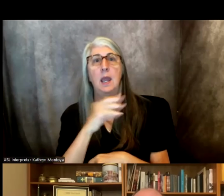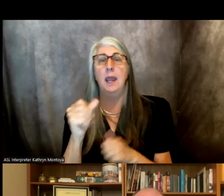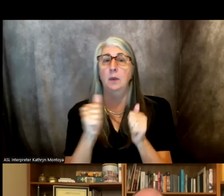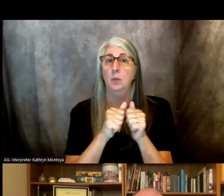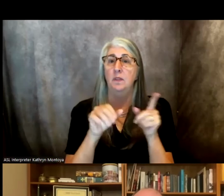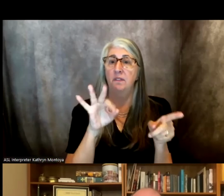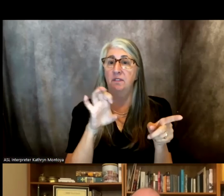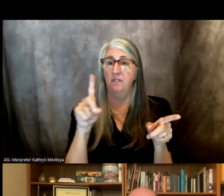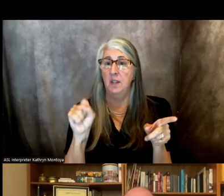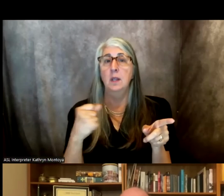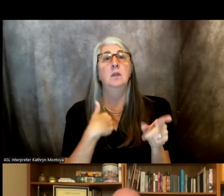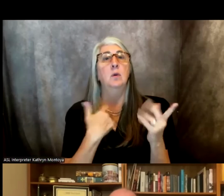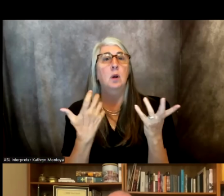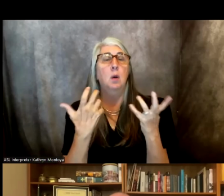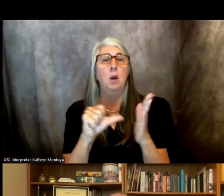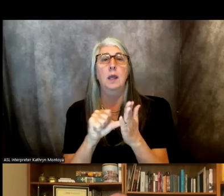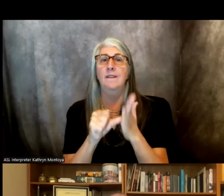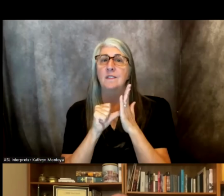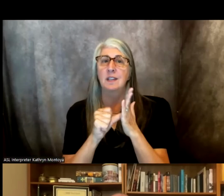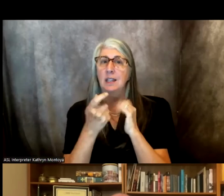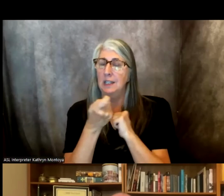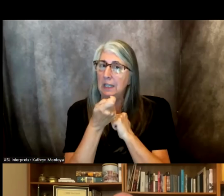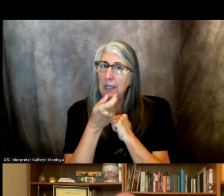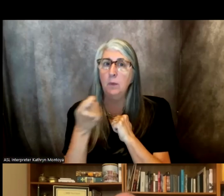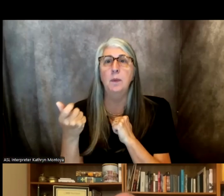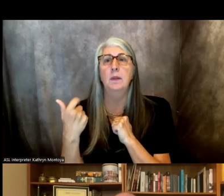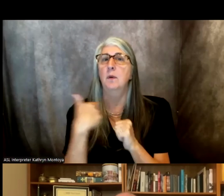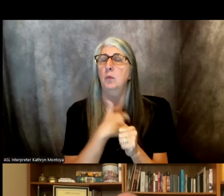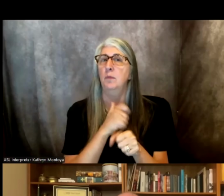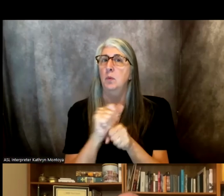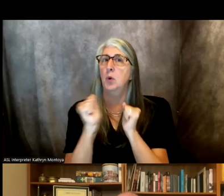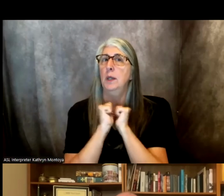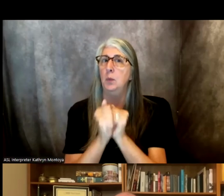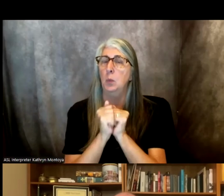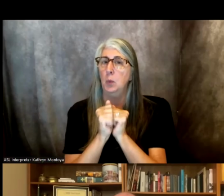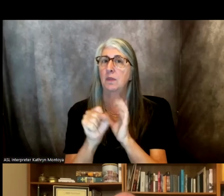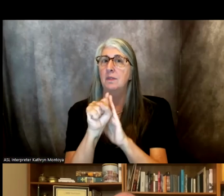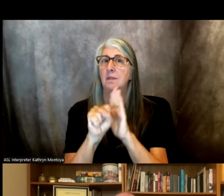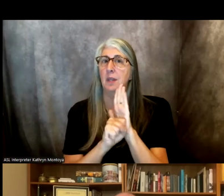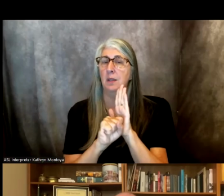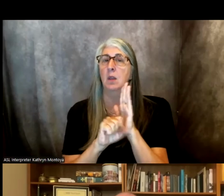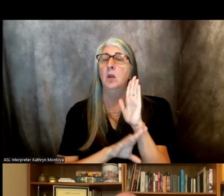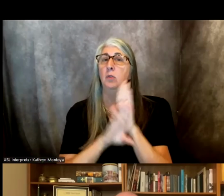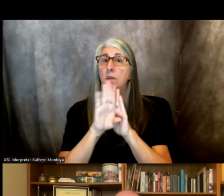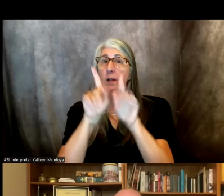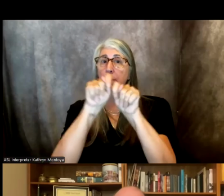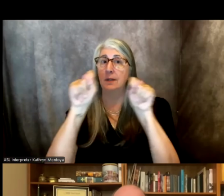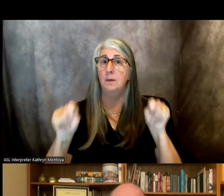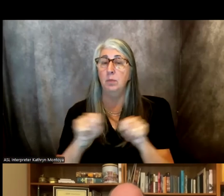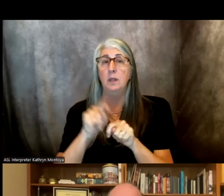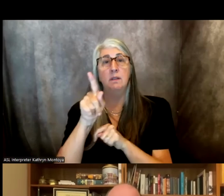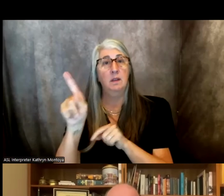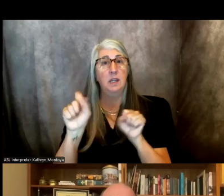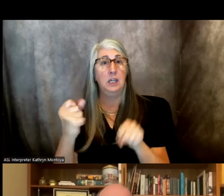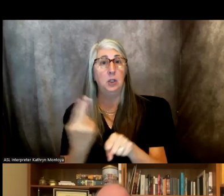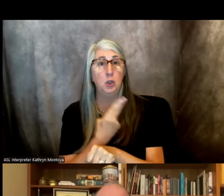want to emphasize a little bit that we've been working with states to develop a template that they may be able to